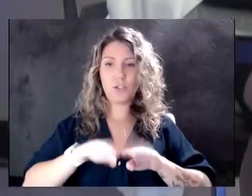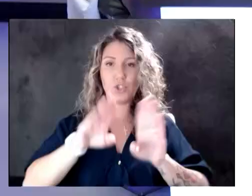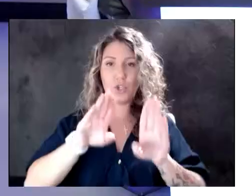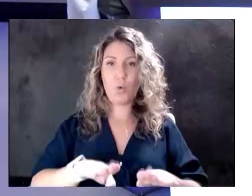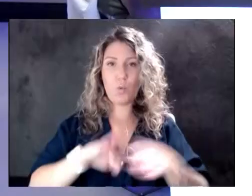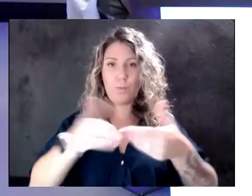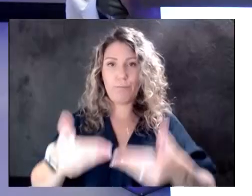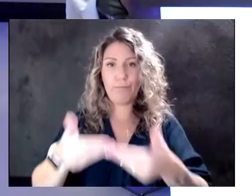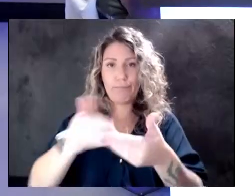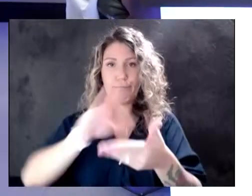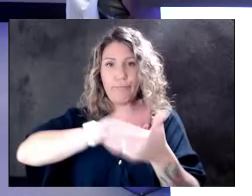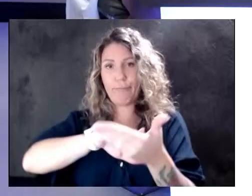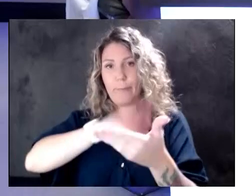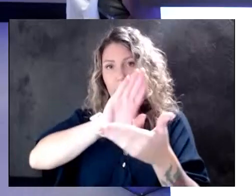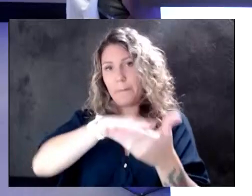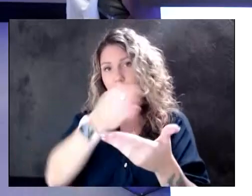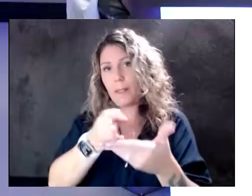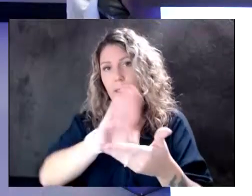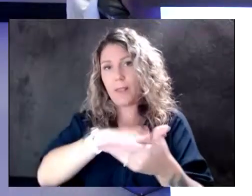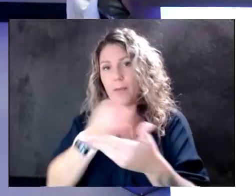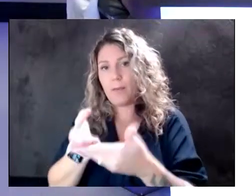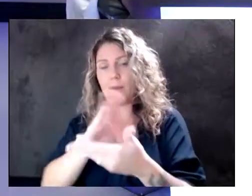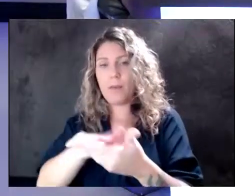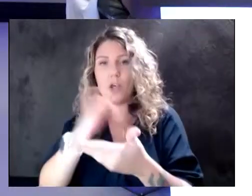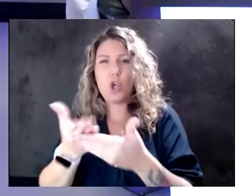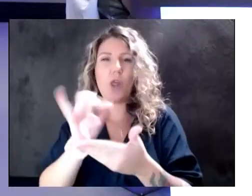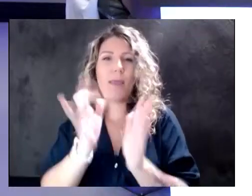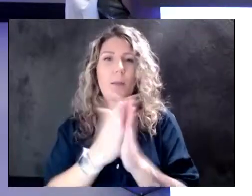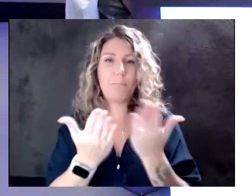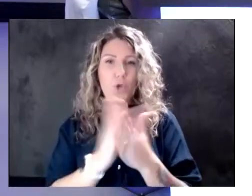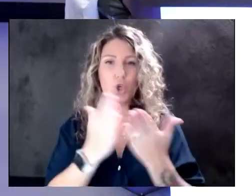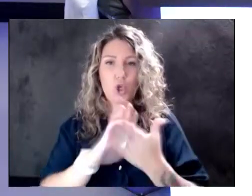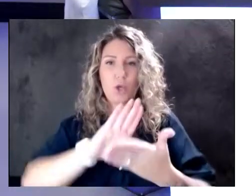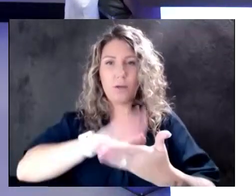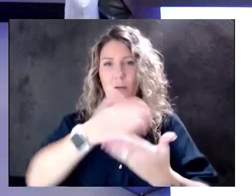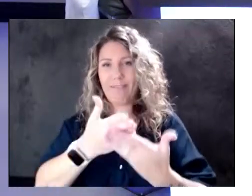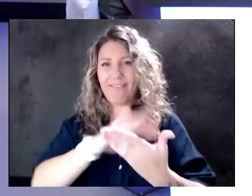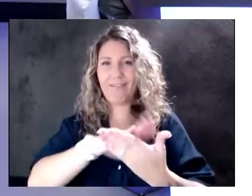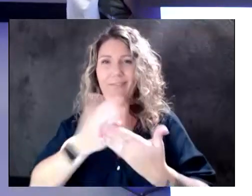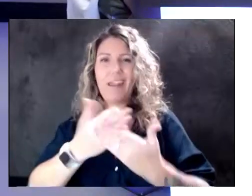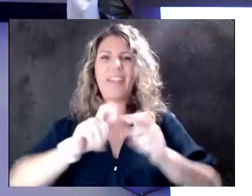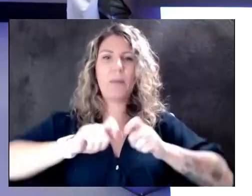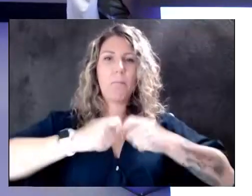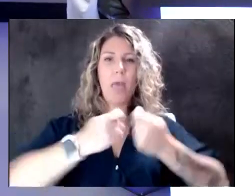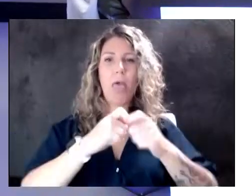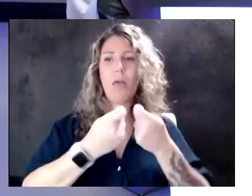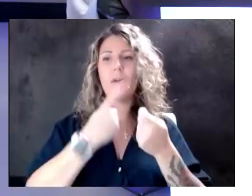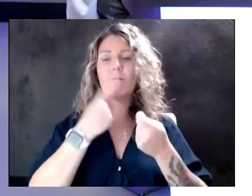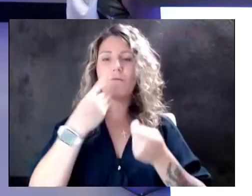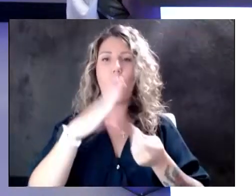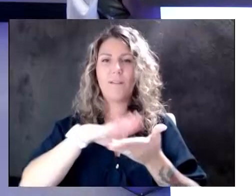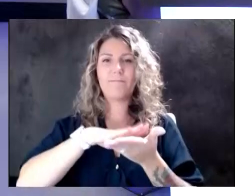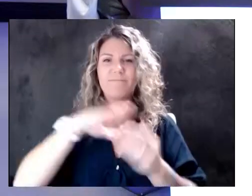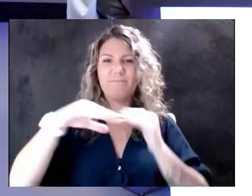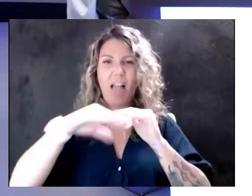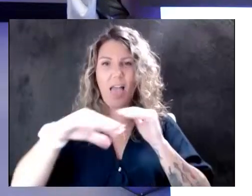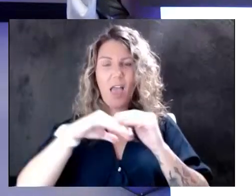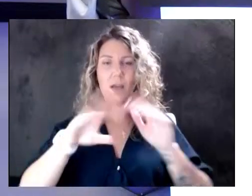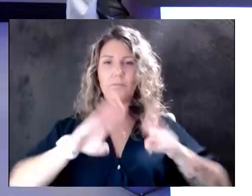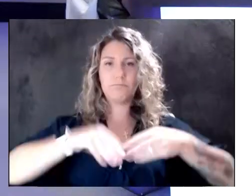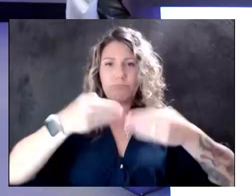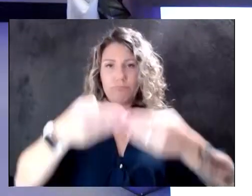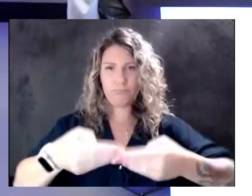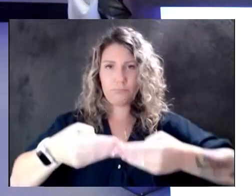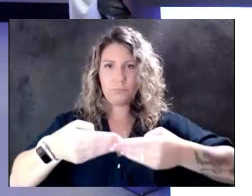you want to go ahead and open it like a little book. If you Okay. need to kind of bend it kind of backwards, Kind of like that. that's Okay. There it's flat. Okay, and then you see there's these 2 holes,